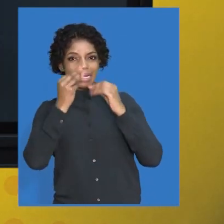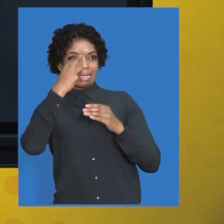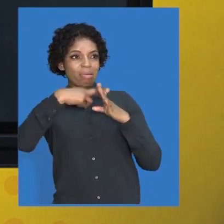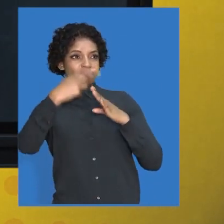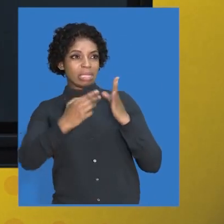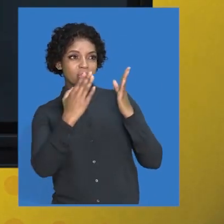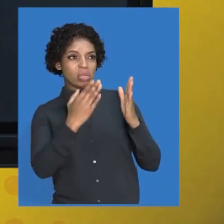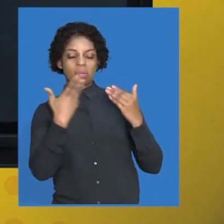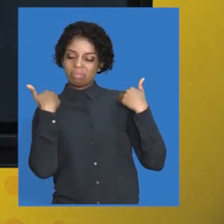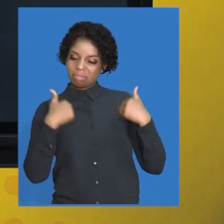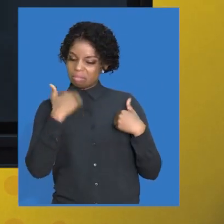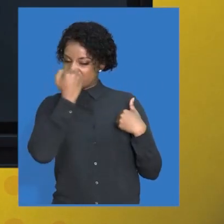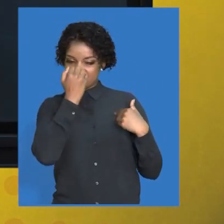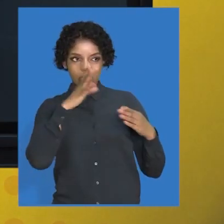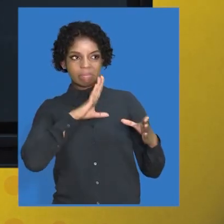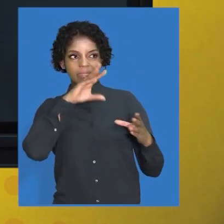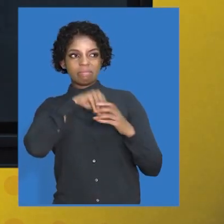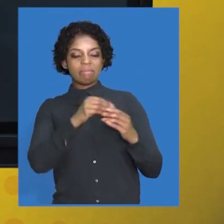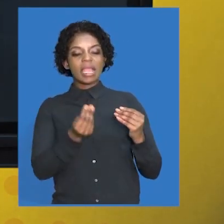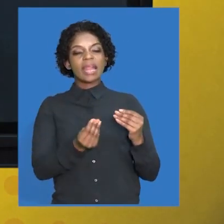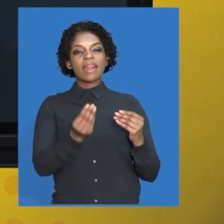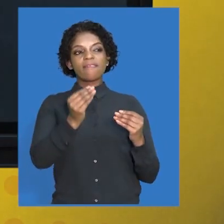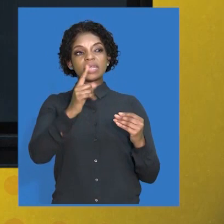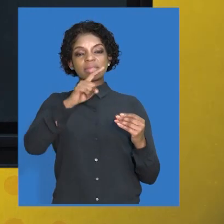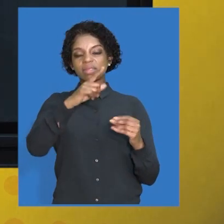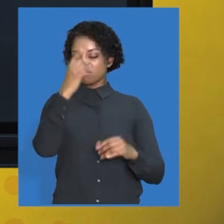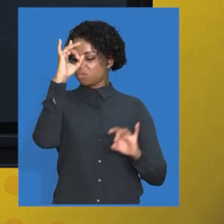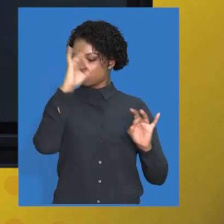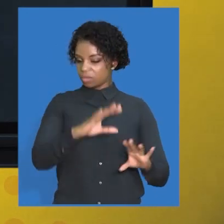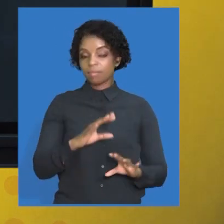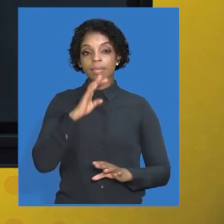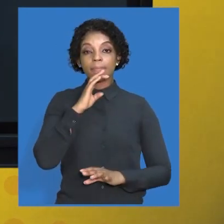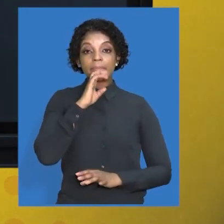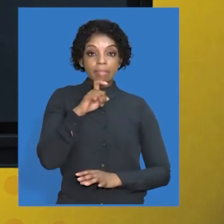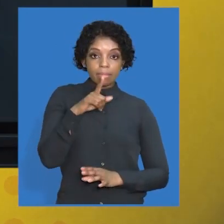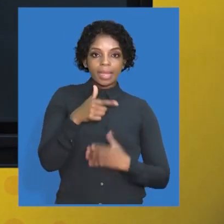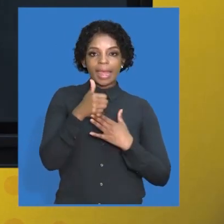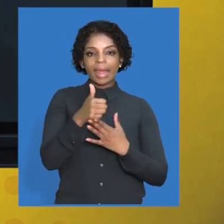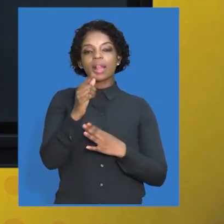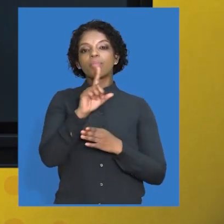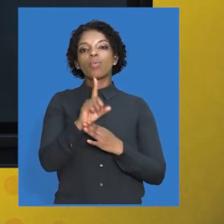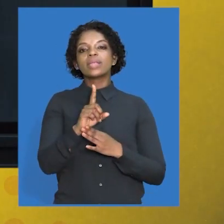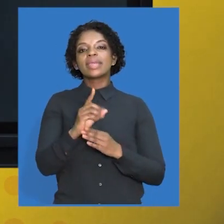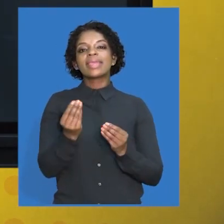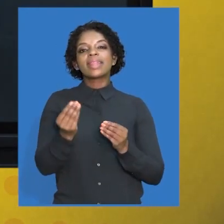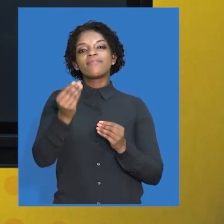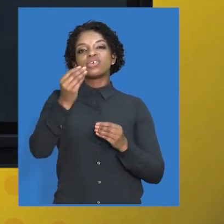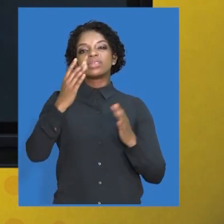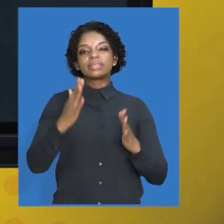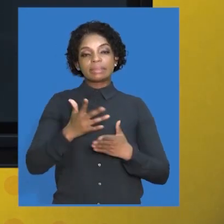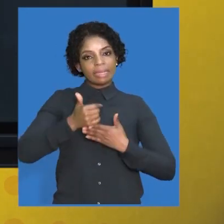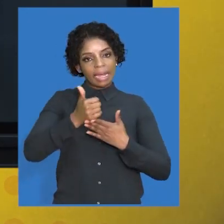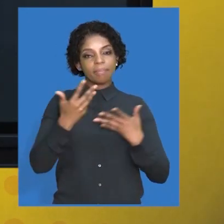company isn't doing well at all. When actually they may need investors to help them succeed. However, a lot of people will